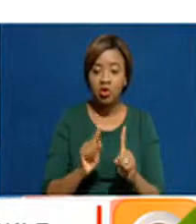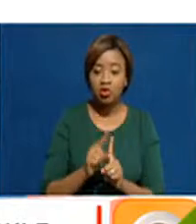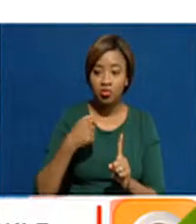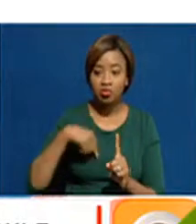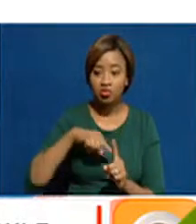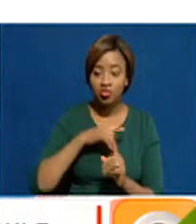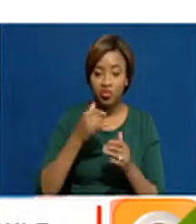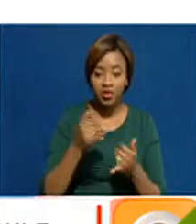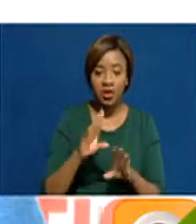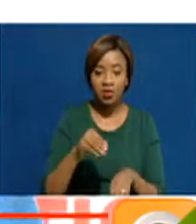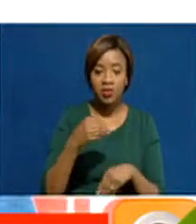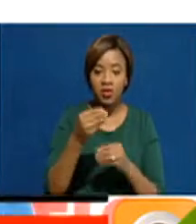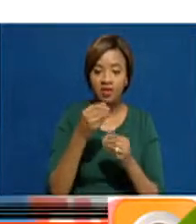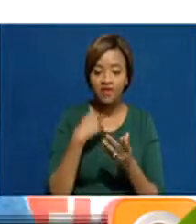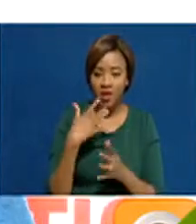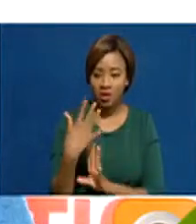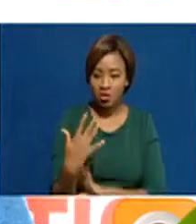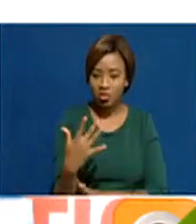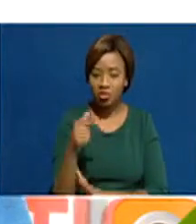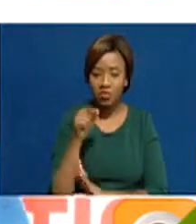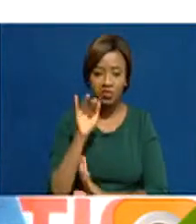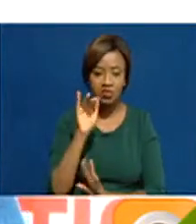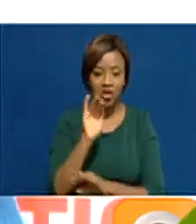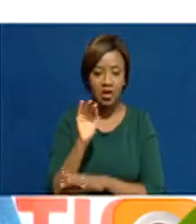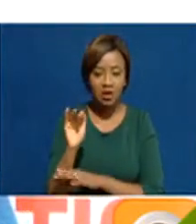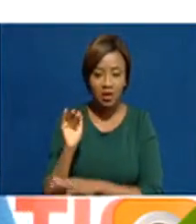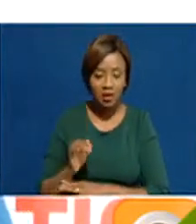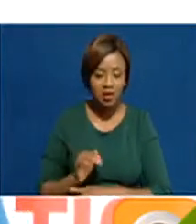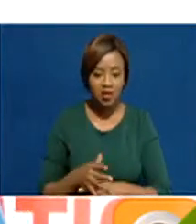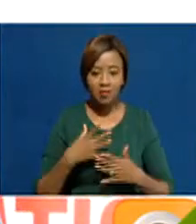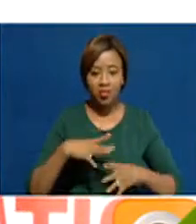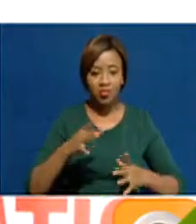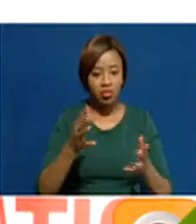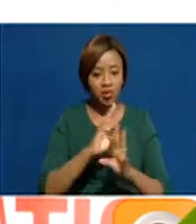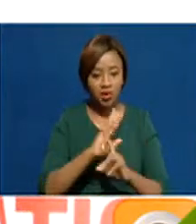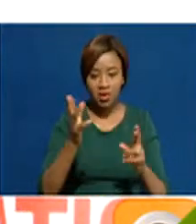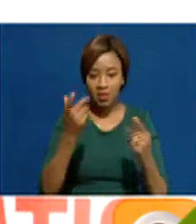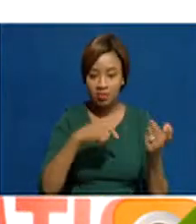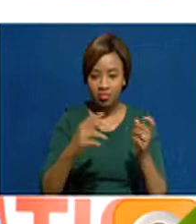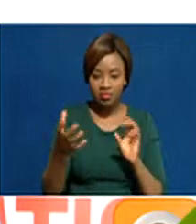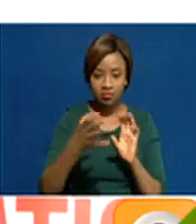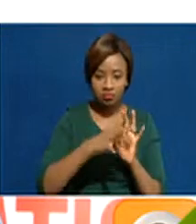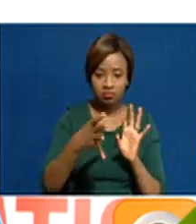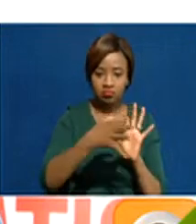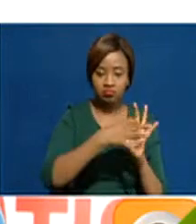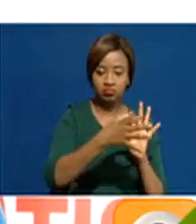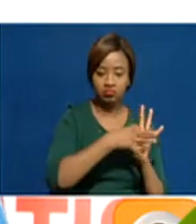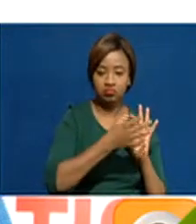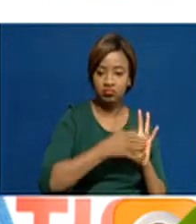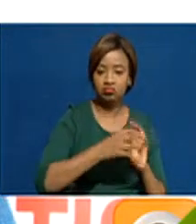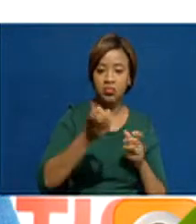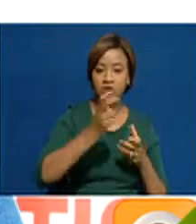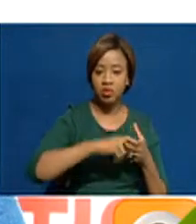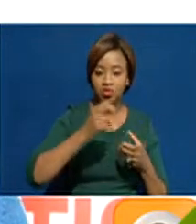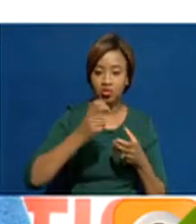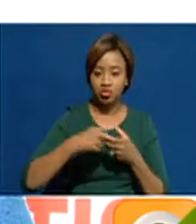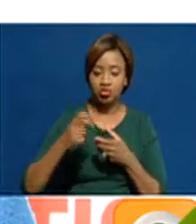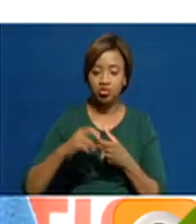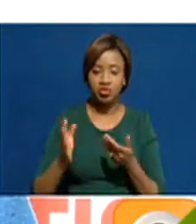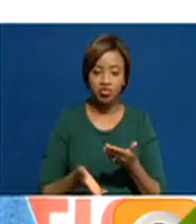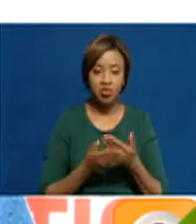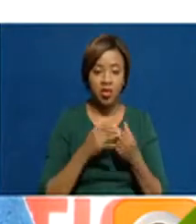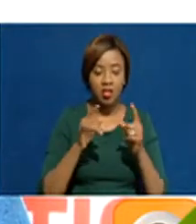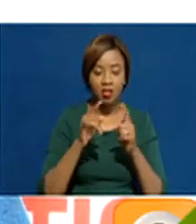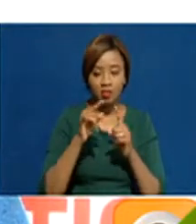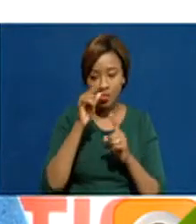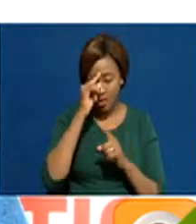position paper where we'll be calling to action for various aspects or various items that we would want at least the government